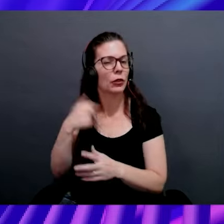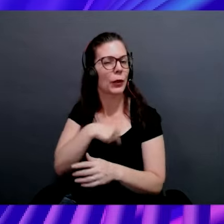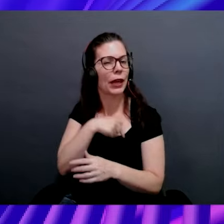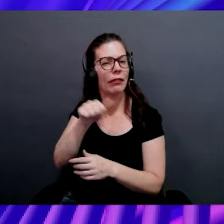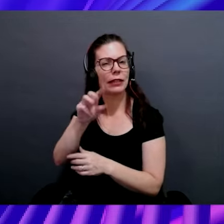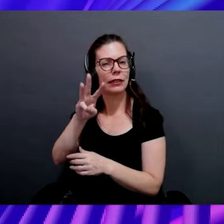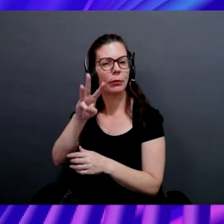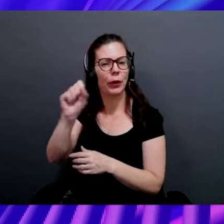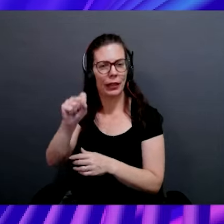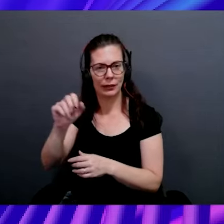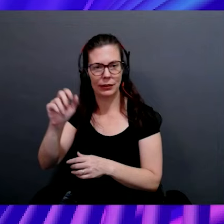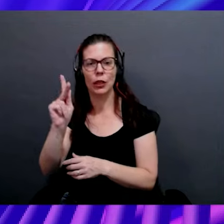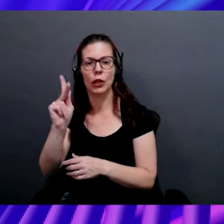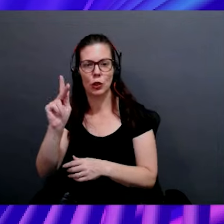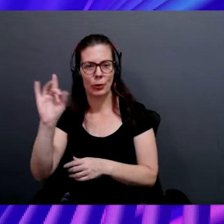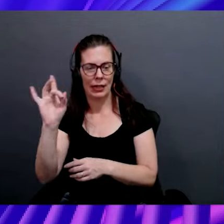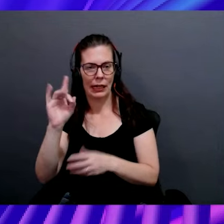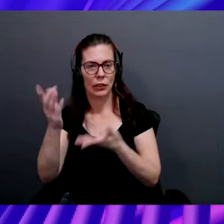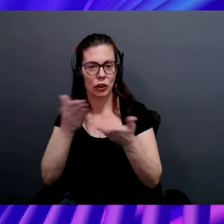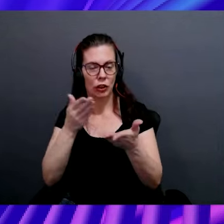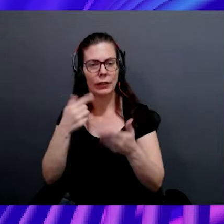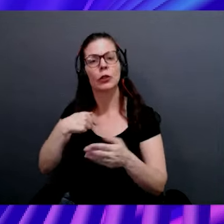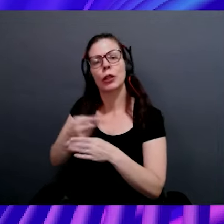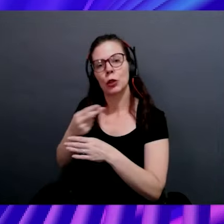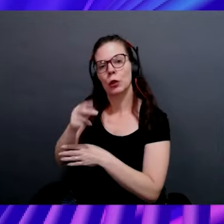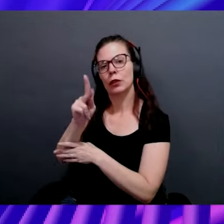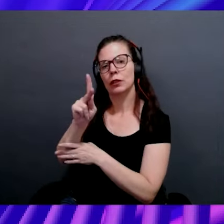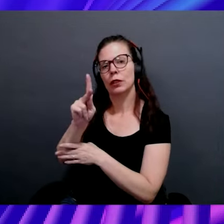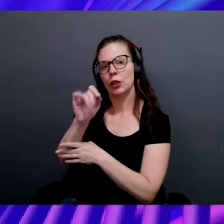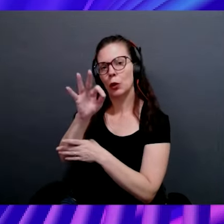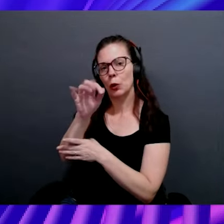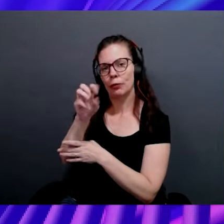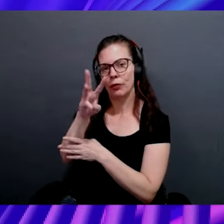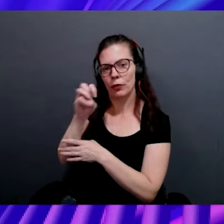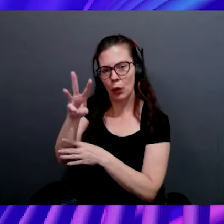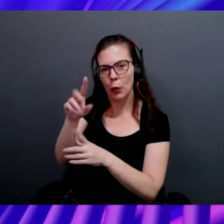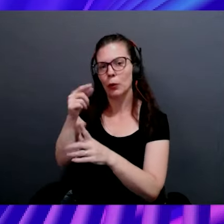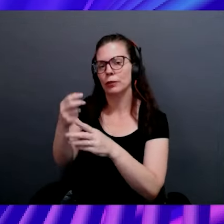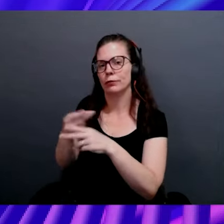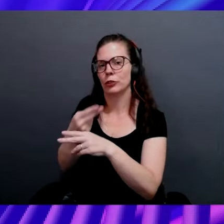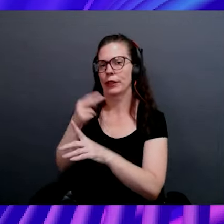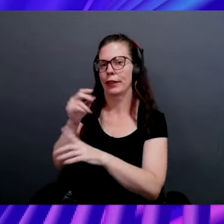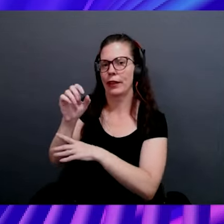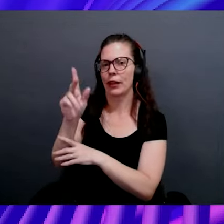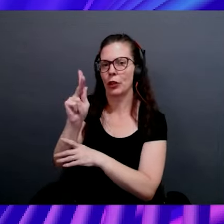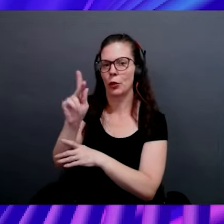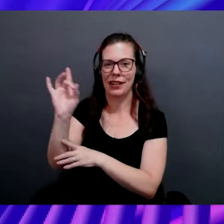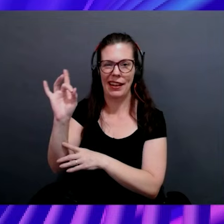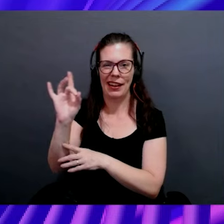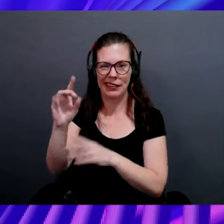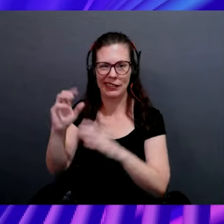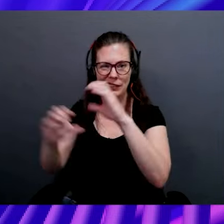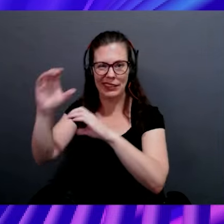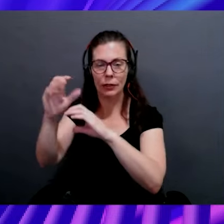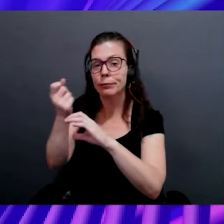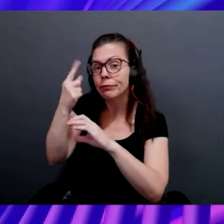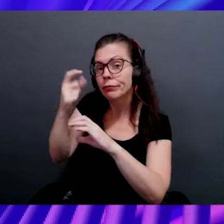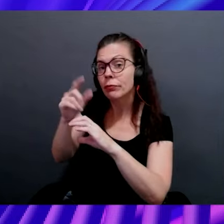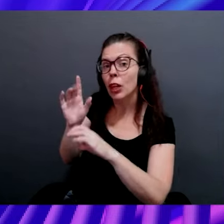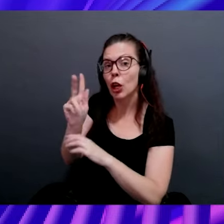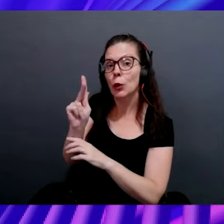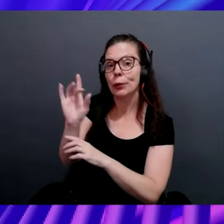use Kubeflow as a machine learning toolkit which sits on top of the Kubernetes stack. Now, Kubernetes is one of those platforms which